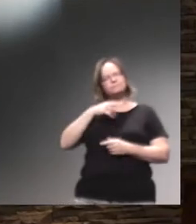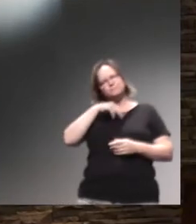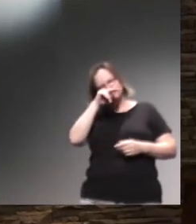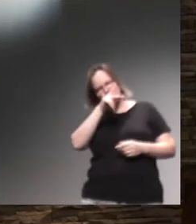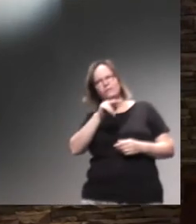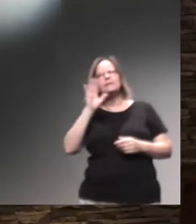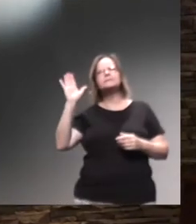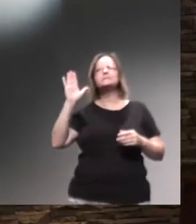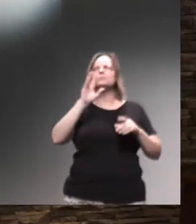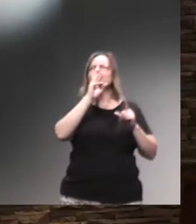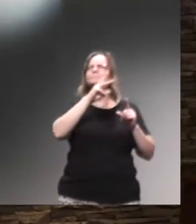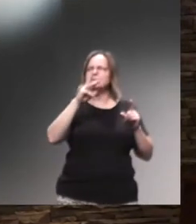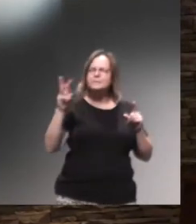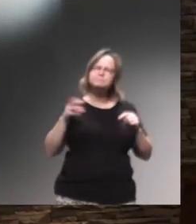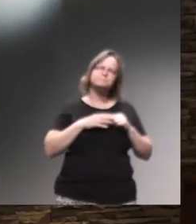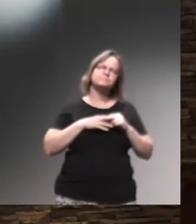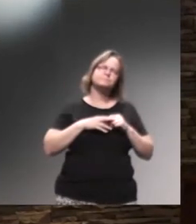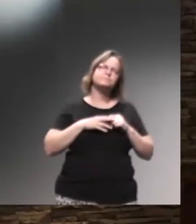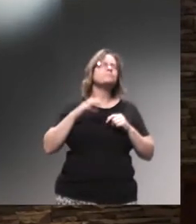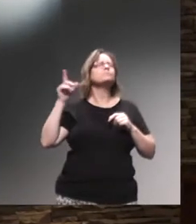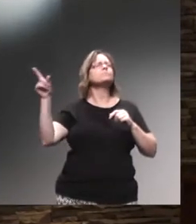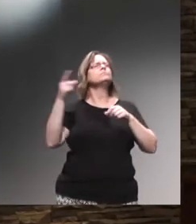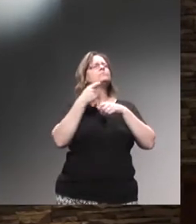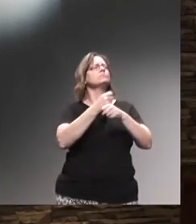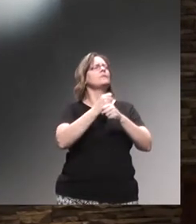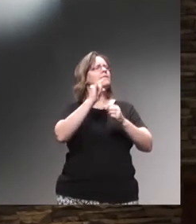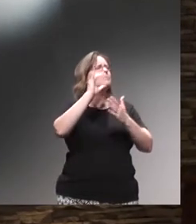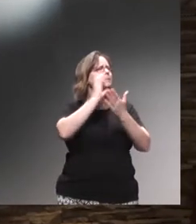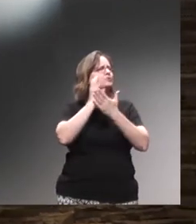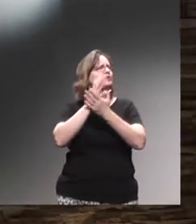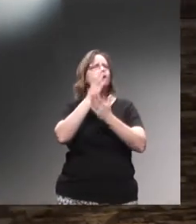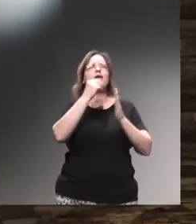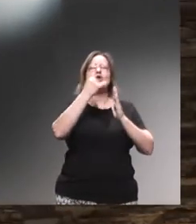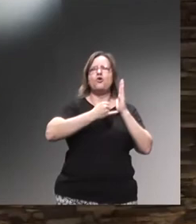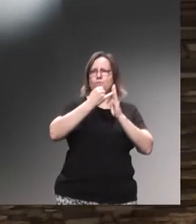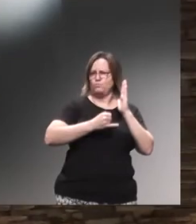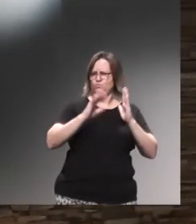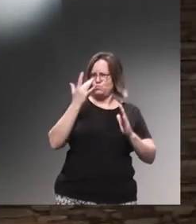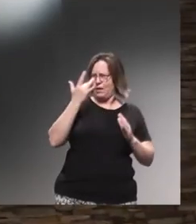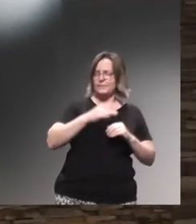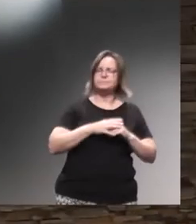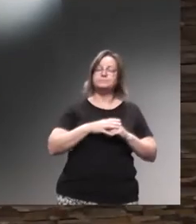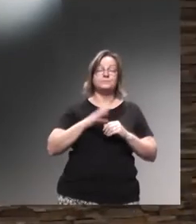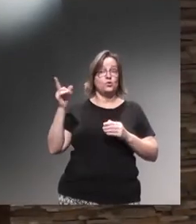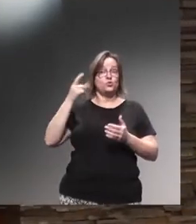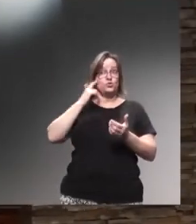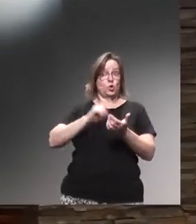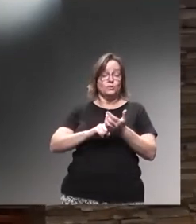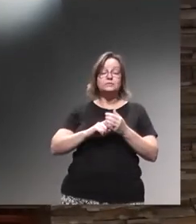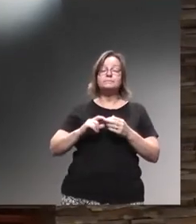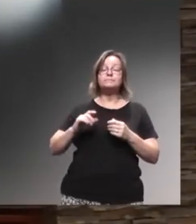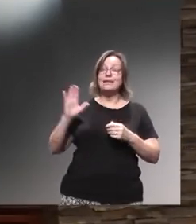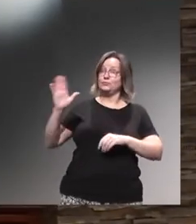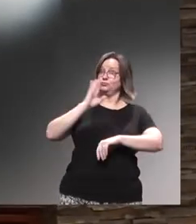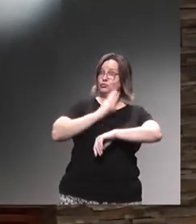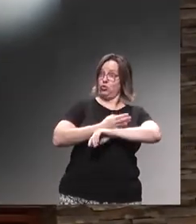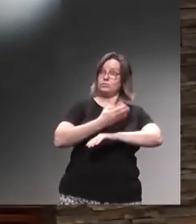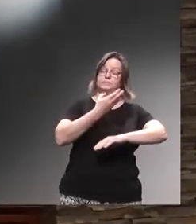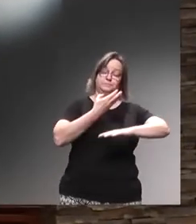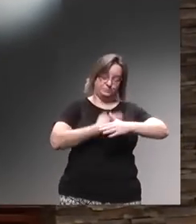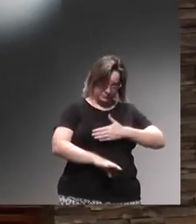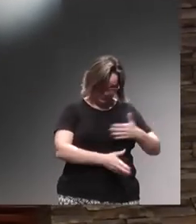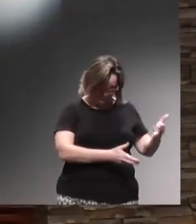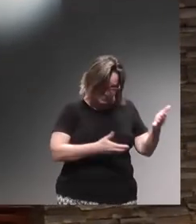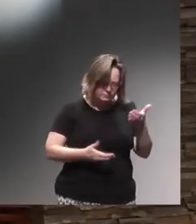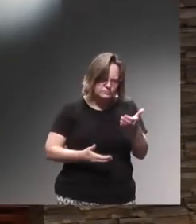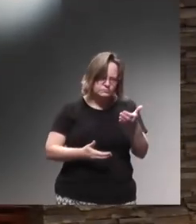he does this artwork because he said he noticed when he had kids, when he had his daughter, that there